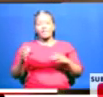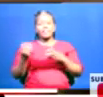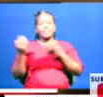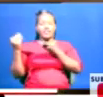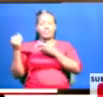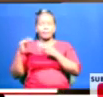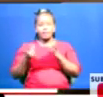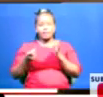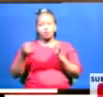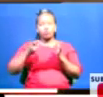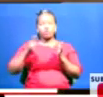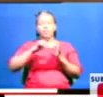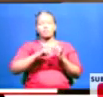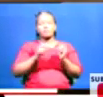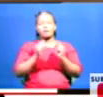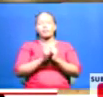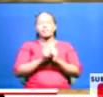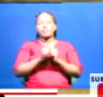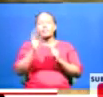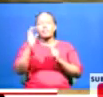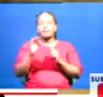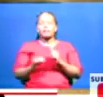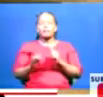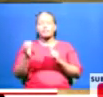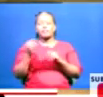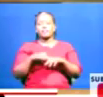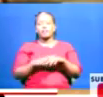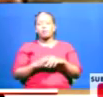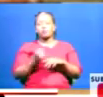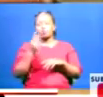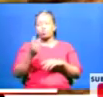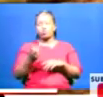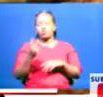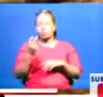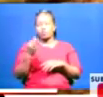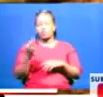during the 2023 Easter holiday. Ndusa Mokami for Prime Edition.